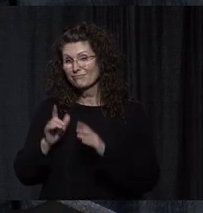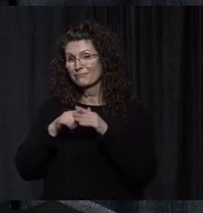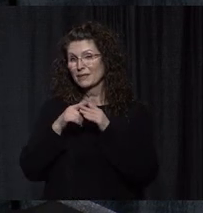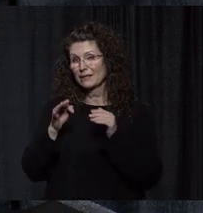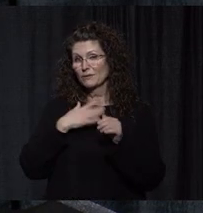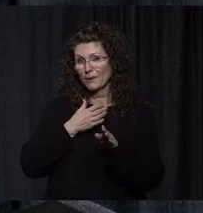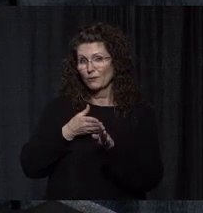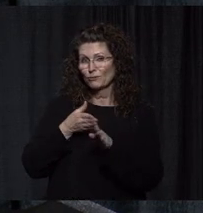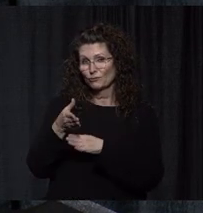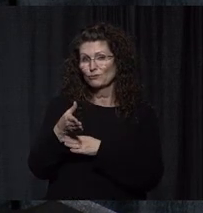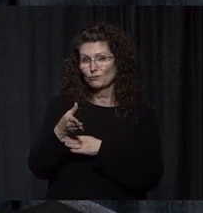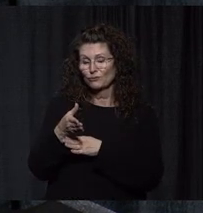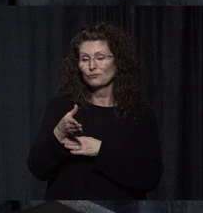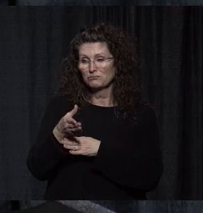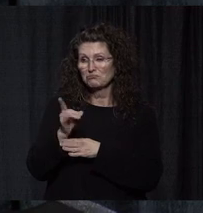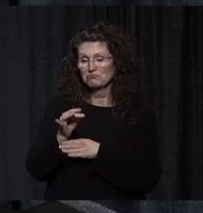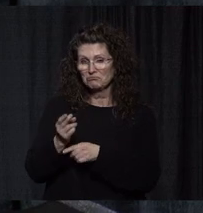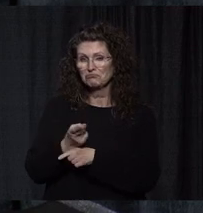career.